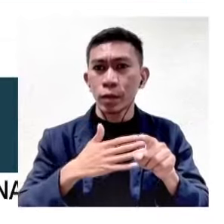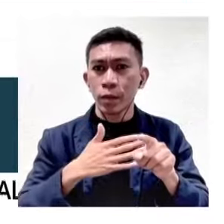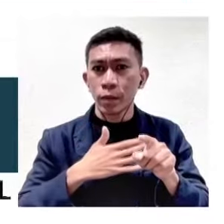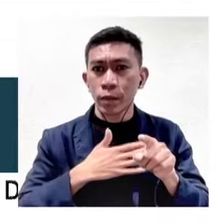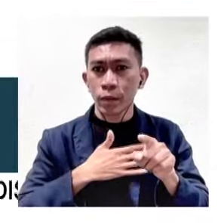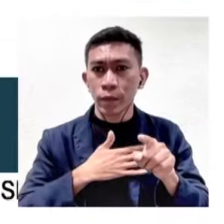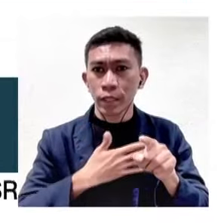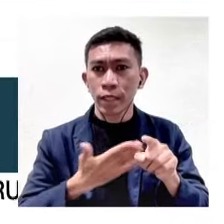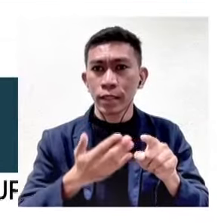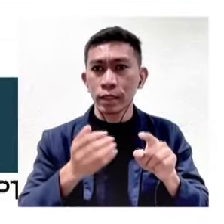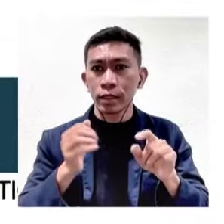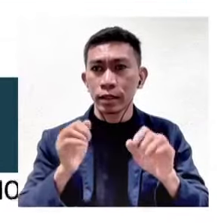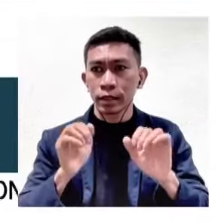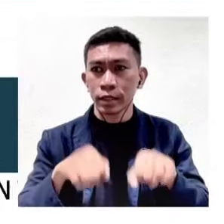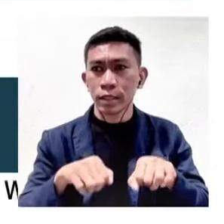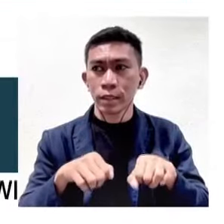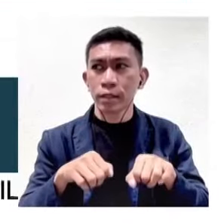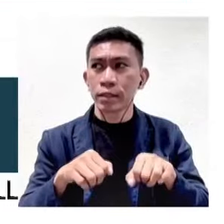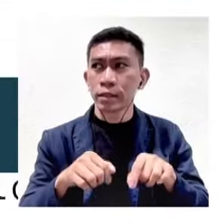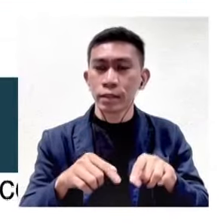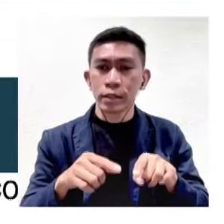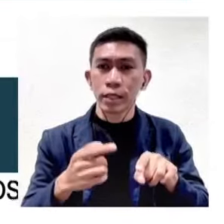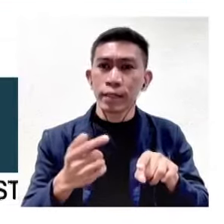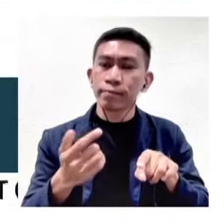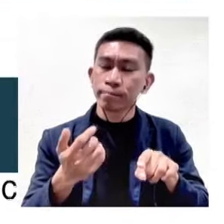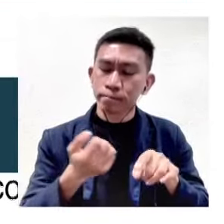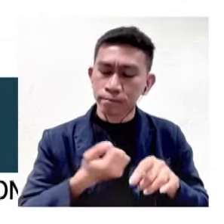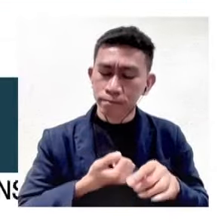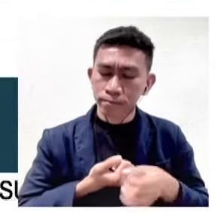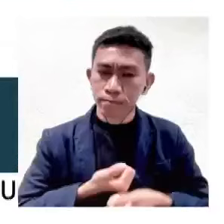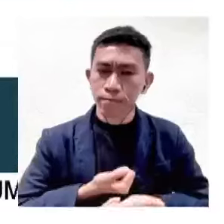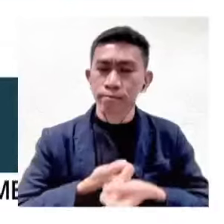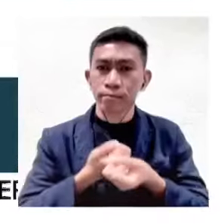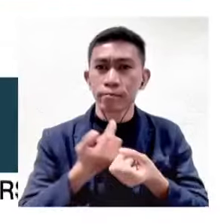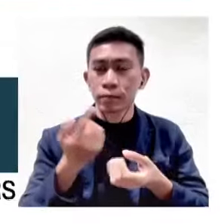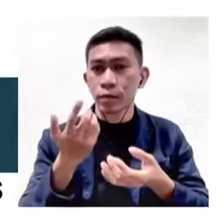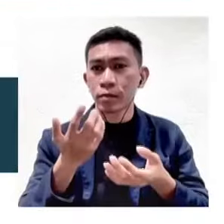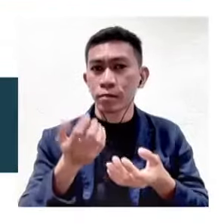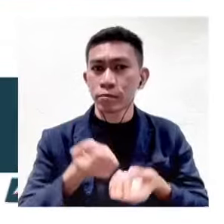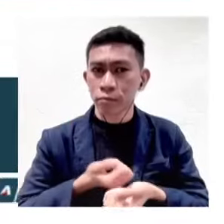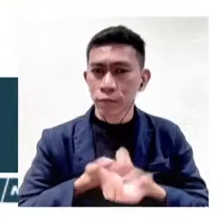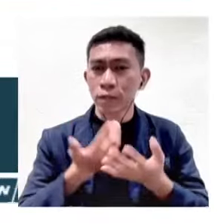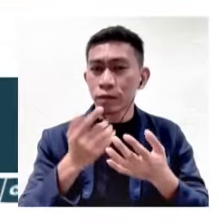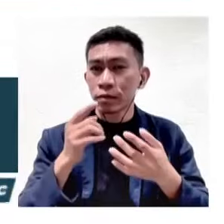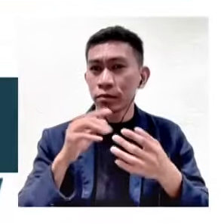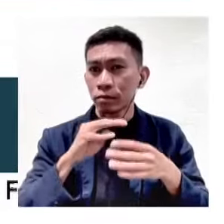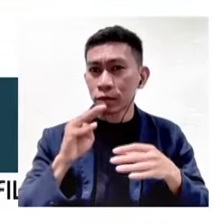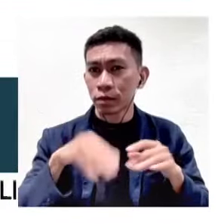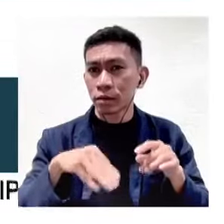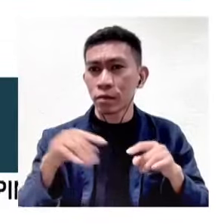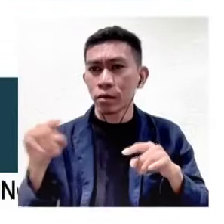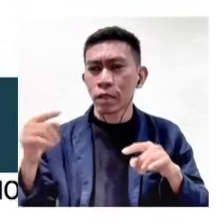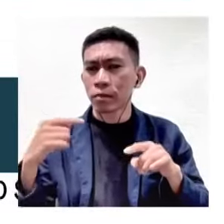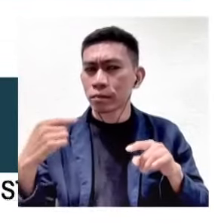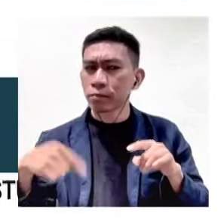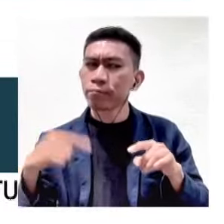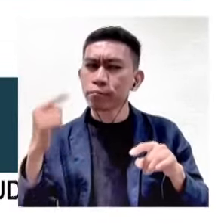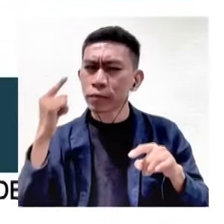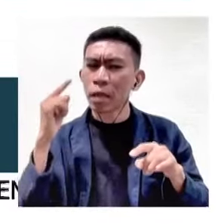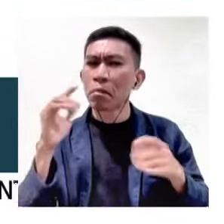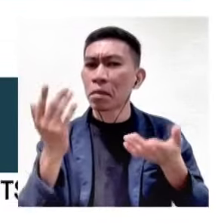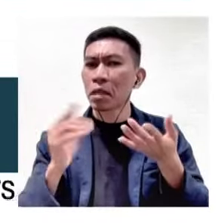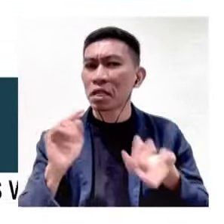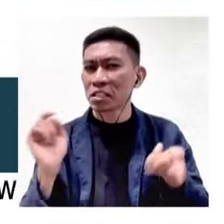material sacrifices for Manila, that changes Beijing's calculus a great deal. And I think that's what the Philippines needs